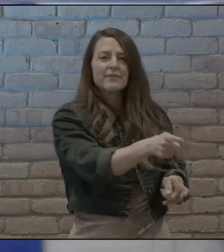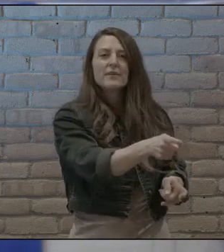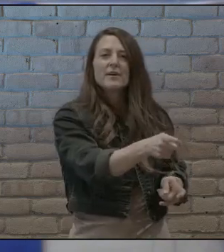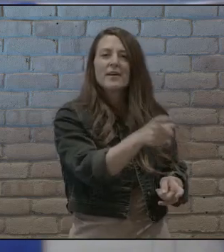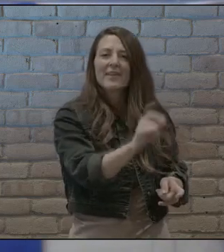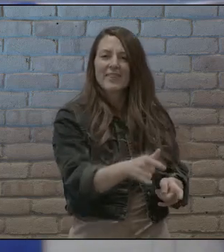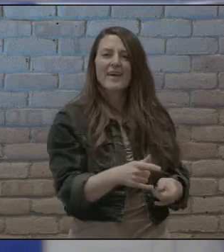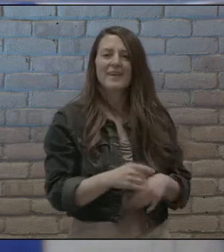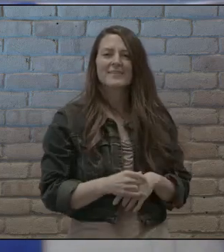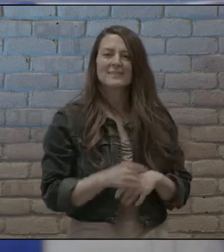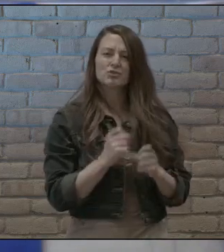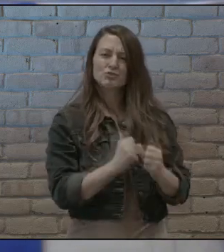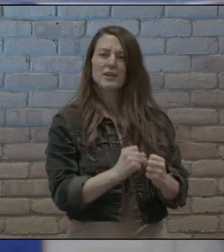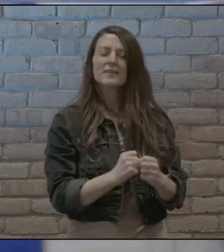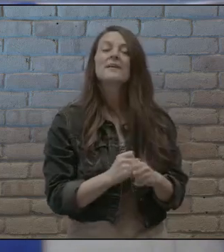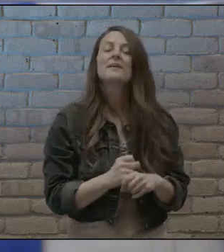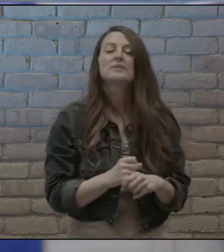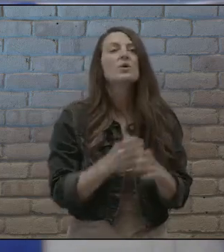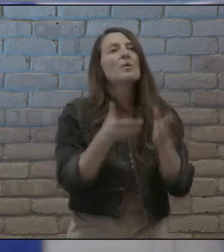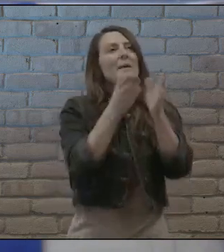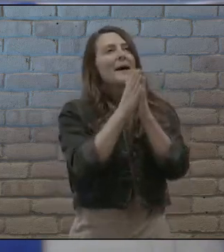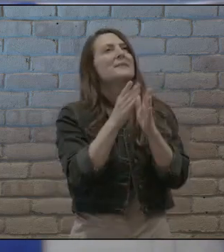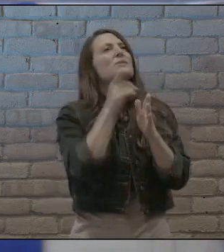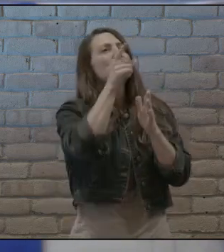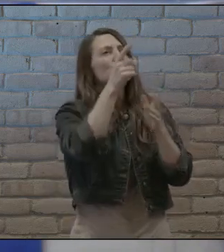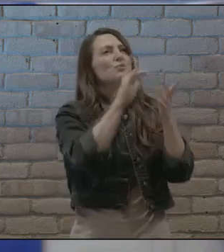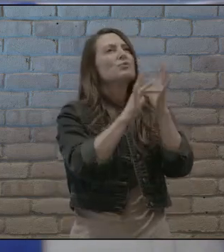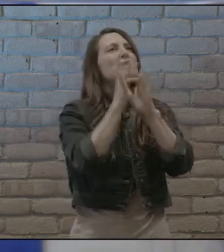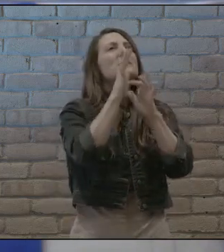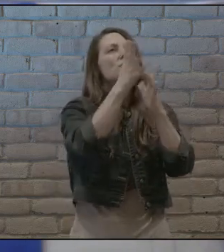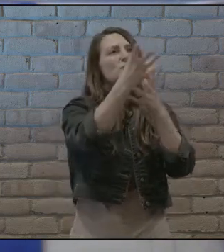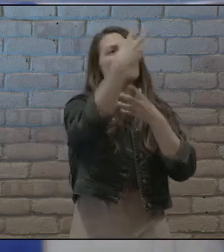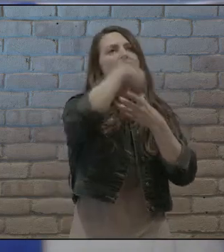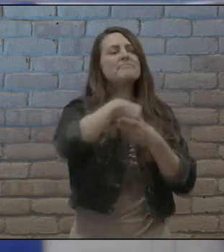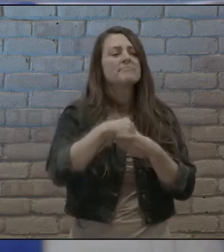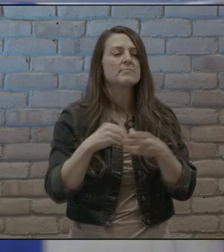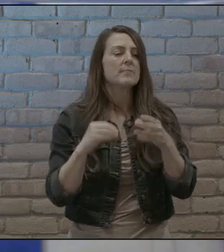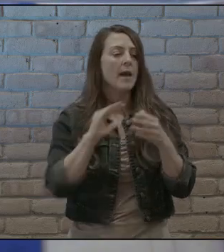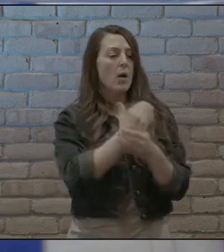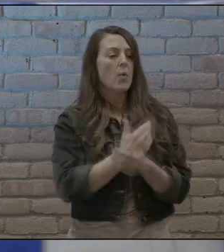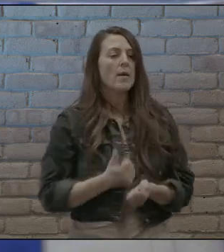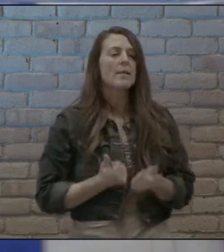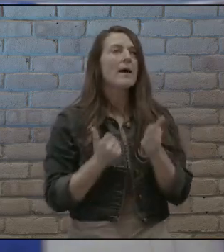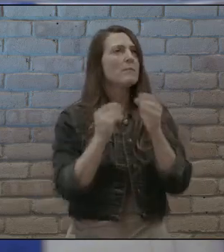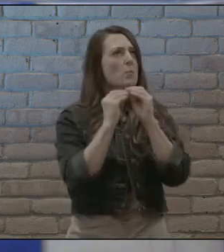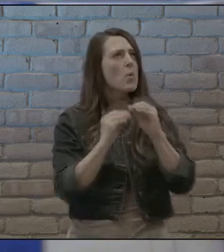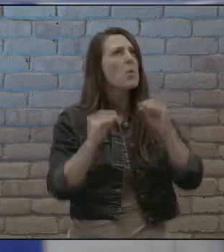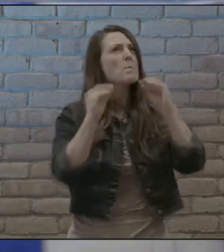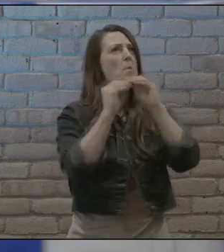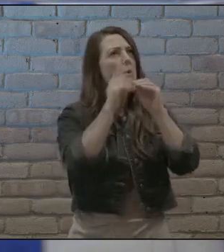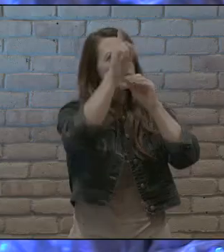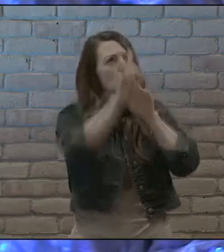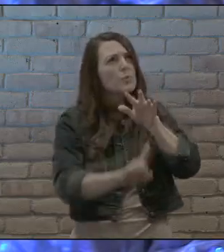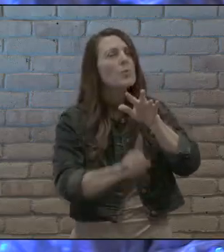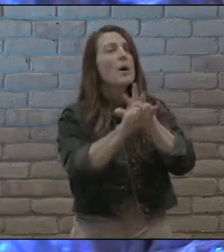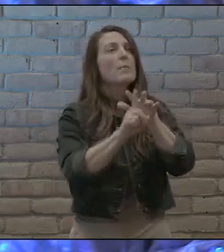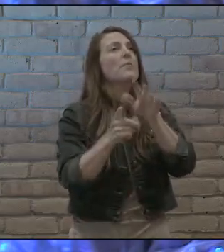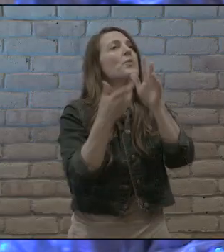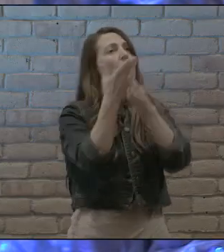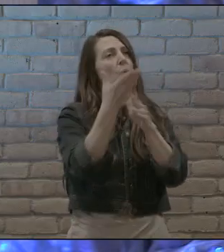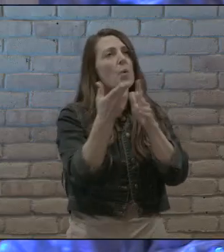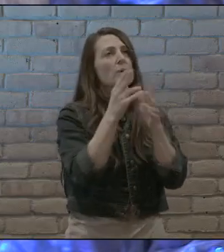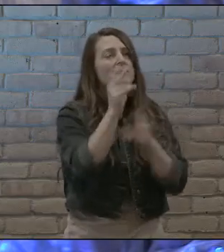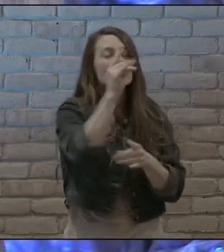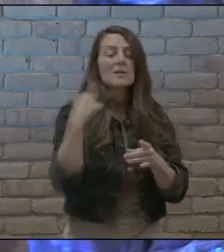I'm asking you, Jesus, to break more and more into our lives by the power of the Holy Spirit, that we too